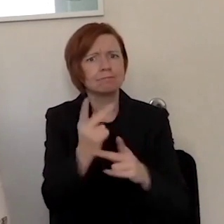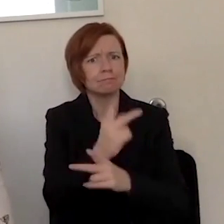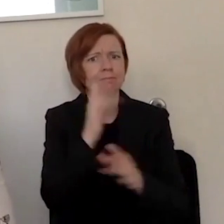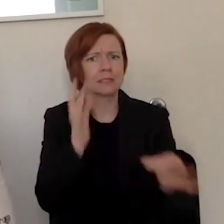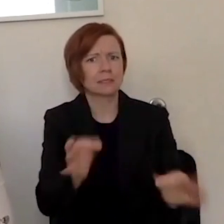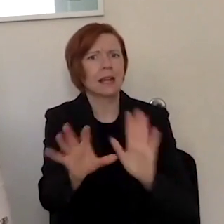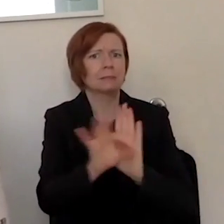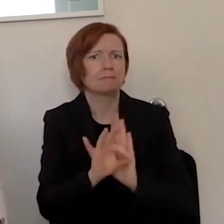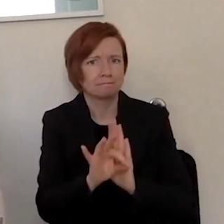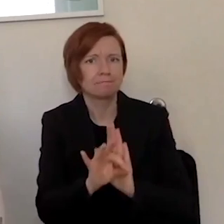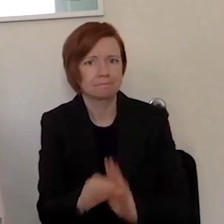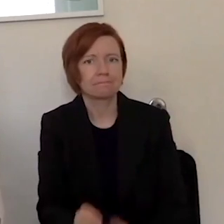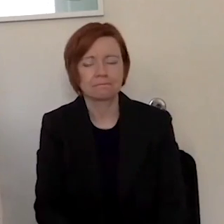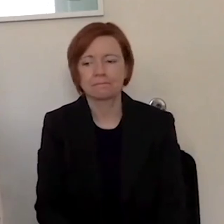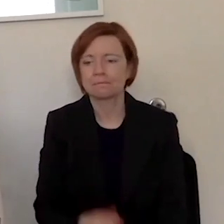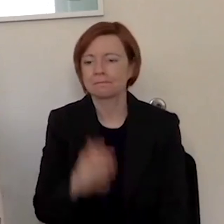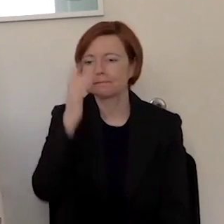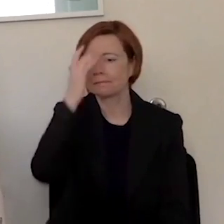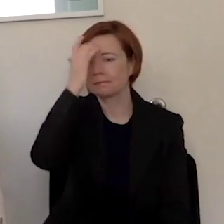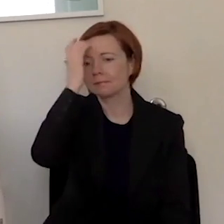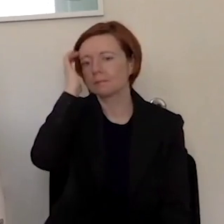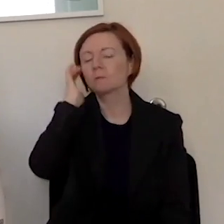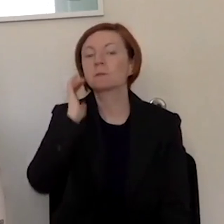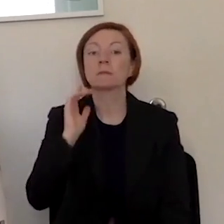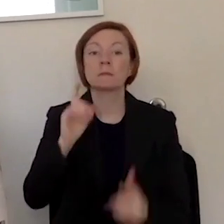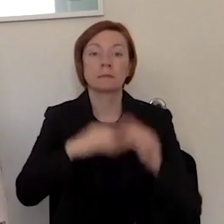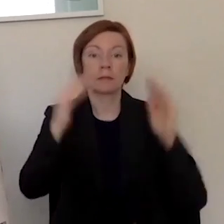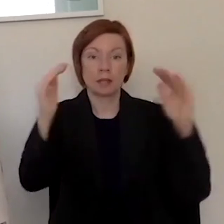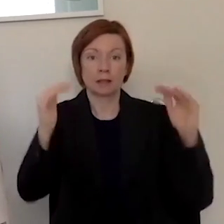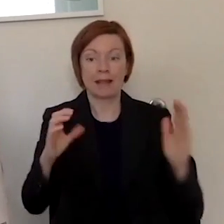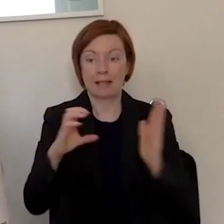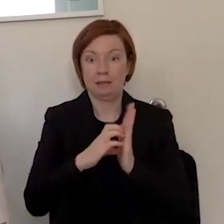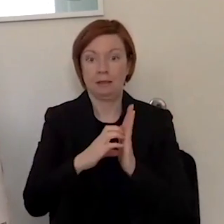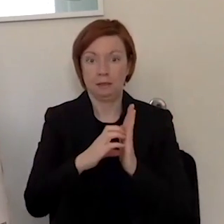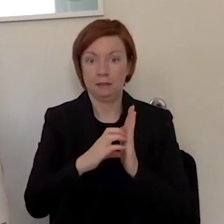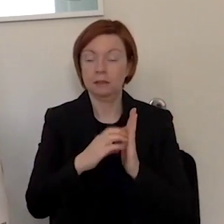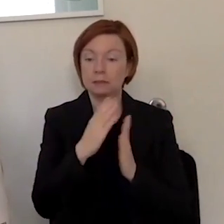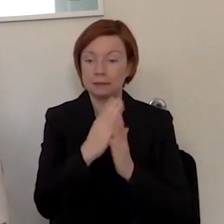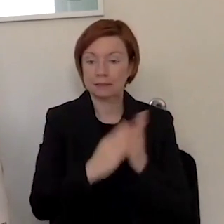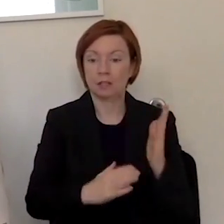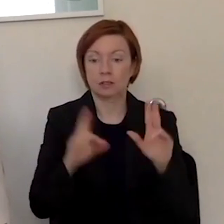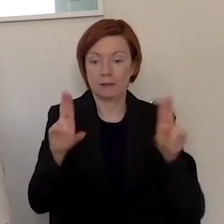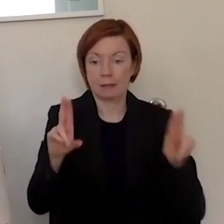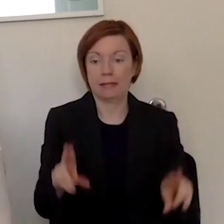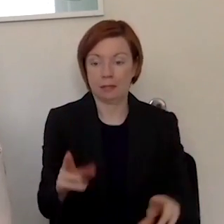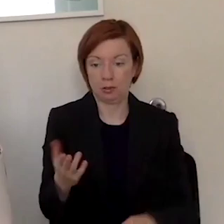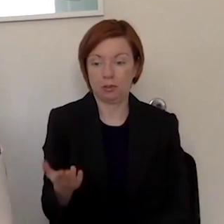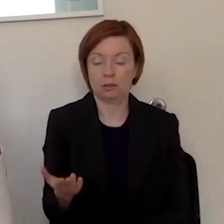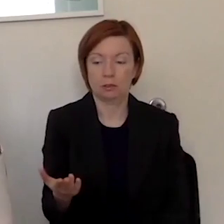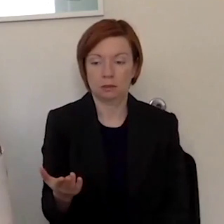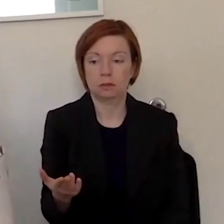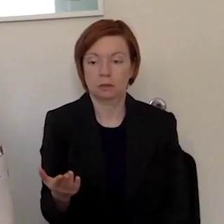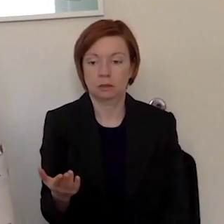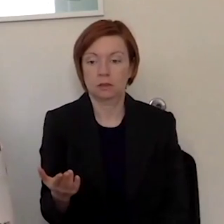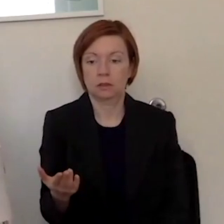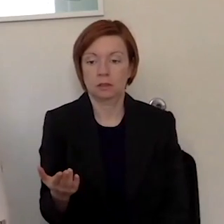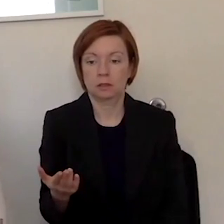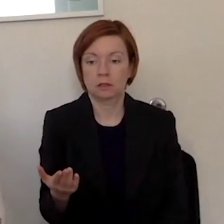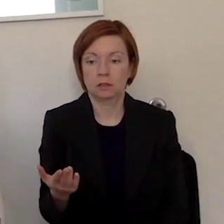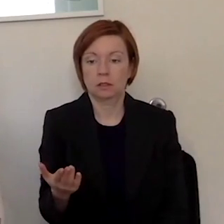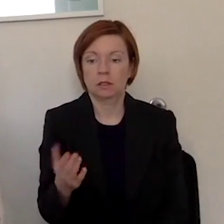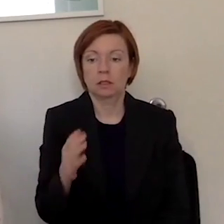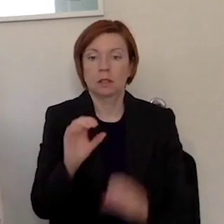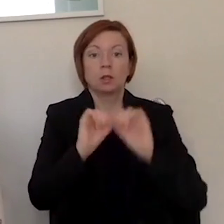you decide what to pick. The next section of the application is